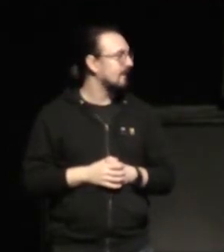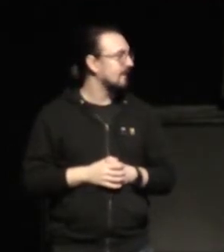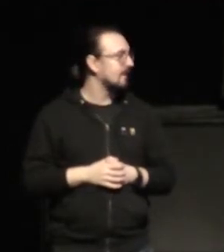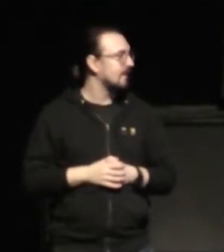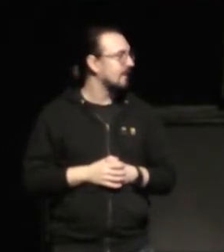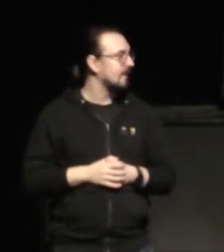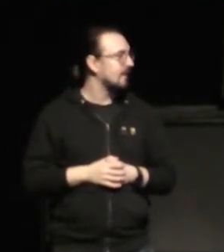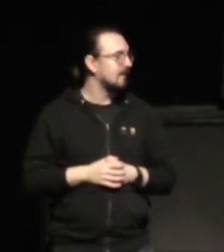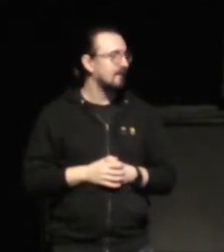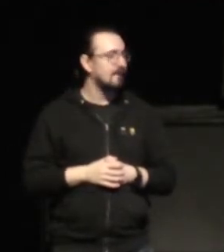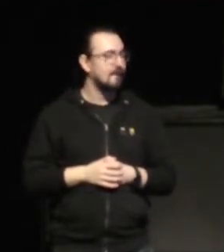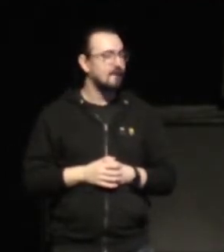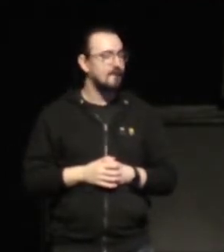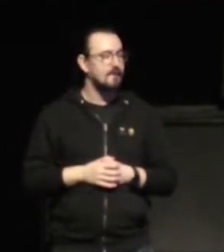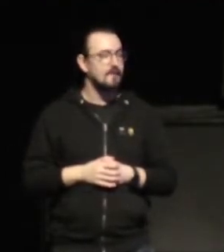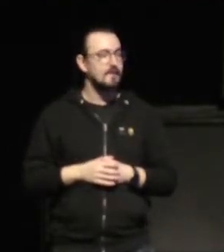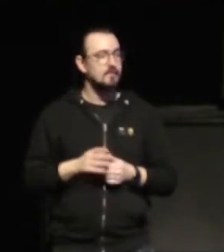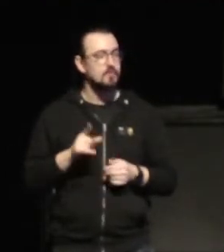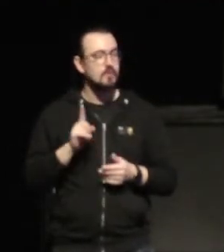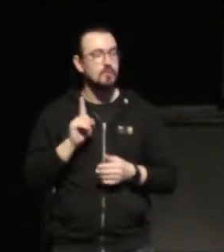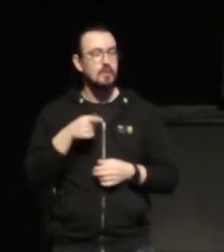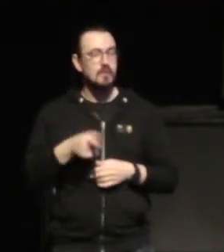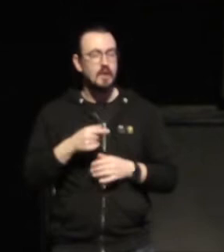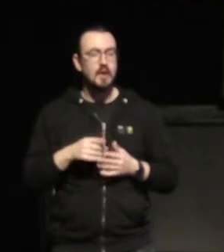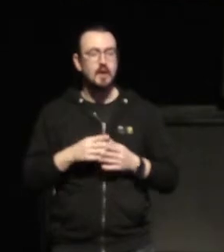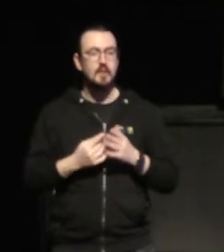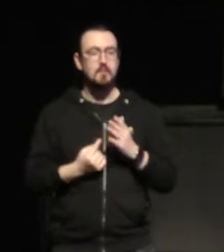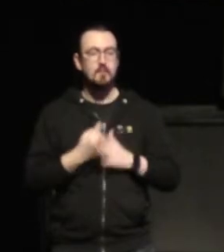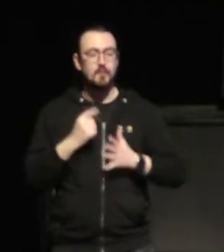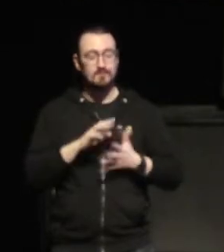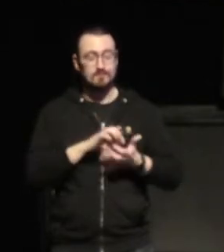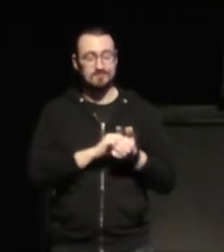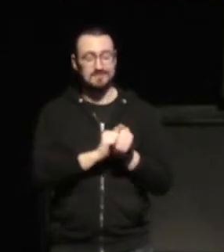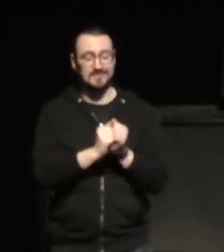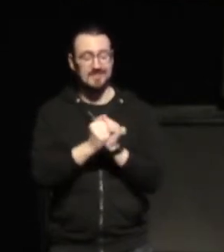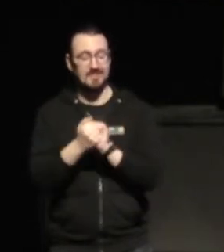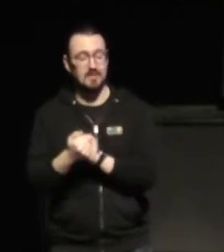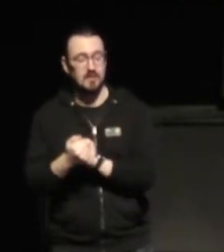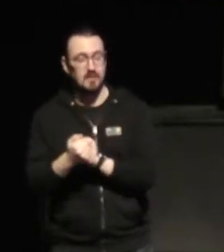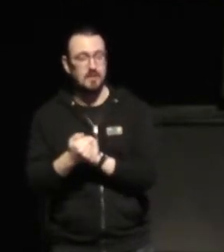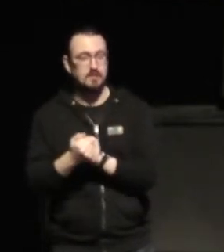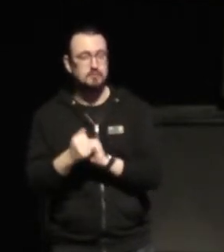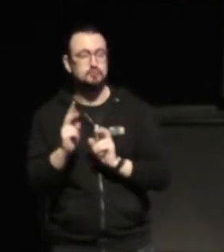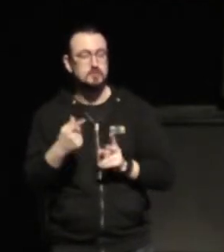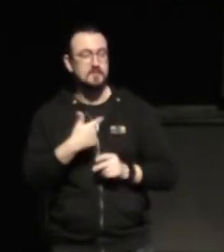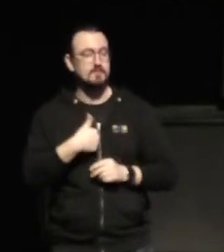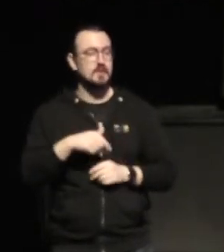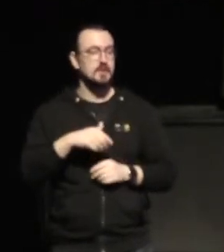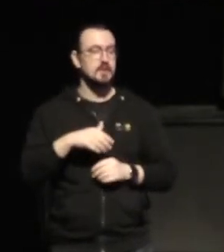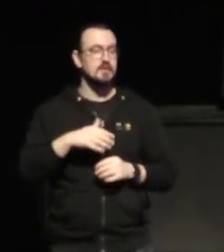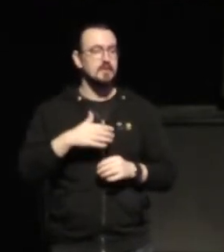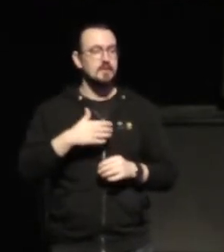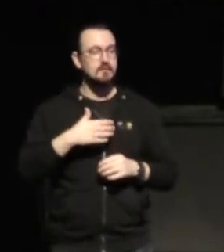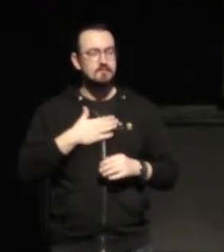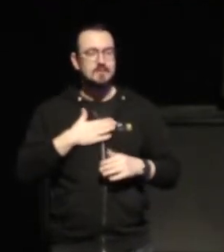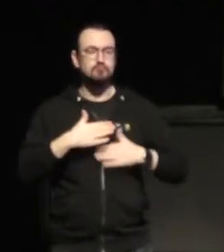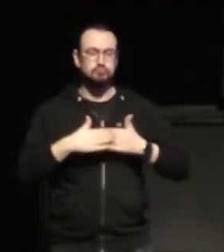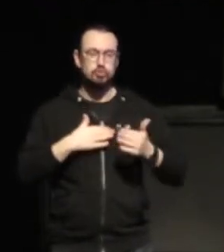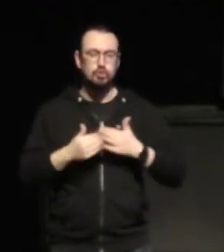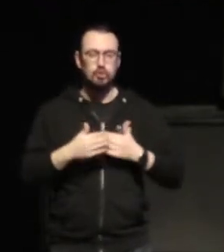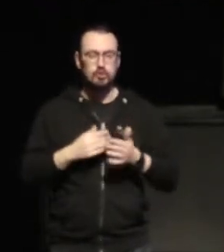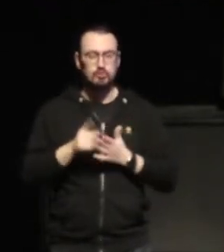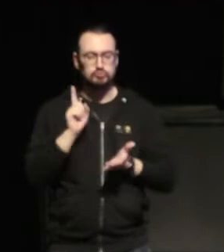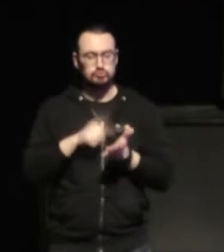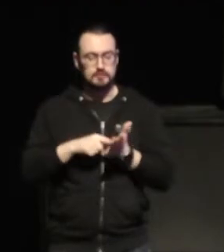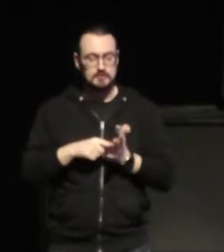For this, the possible change that we would have to do